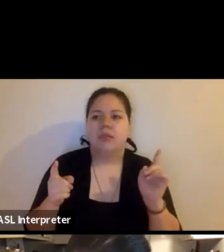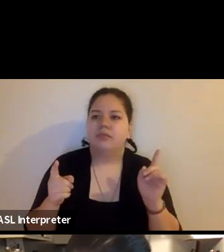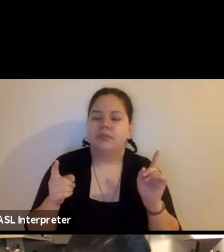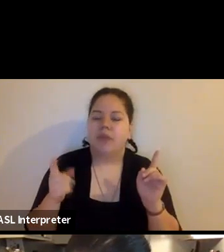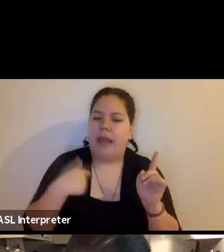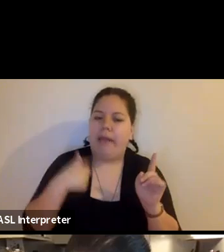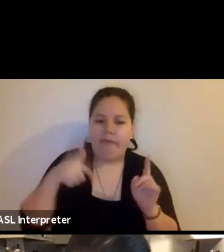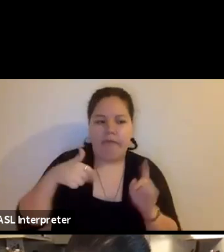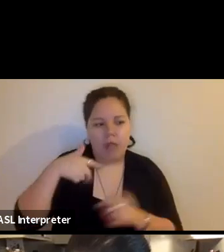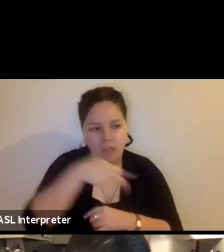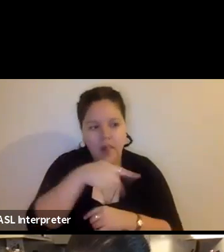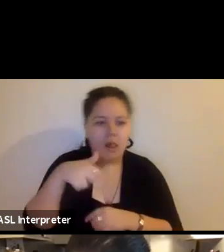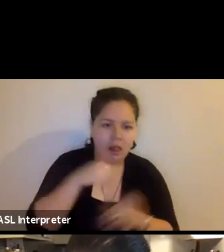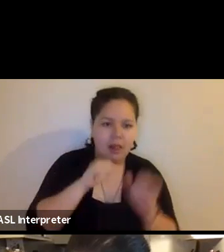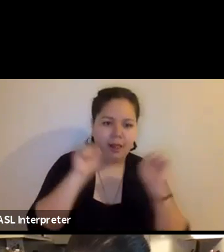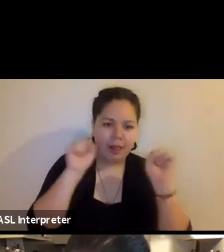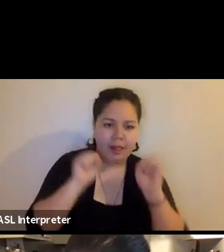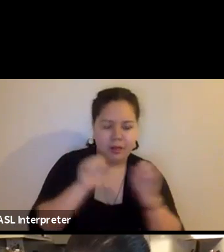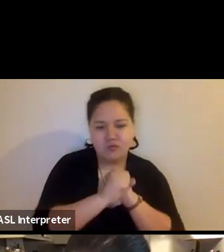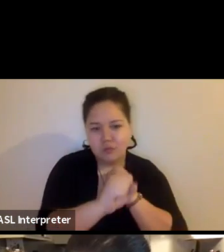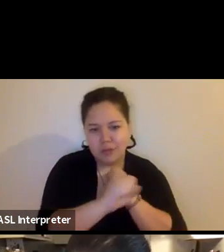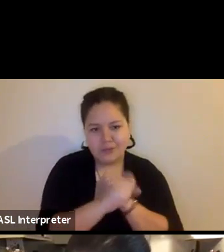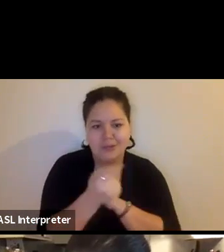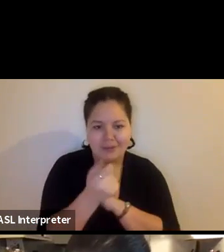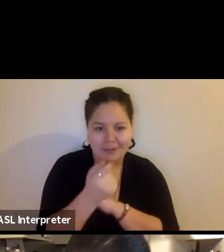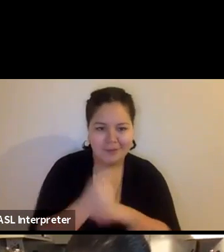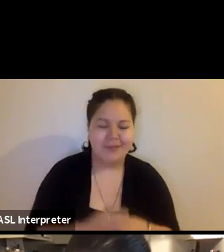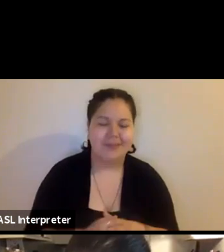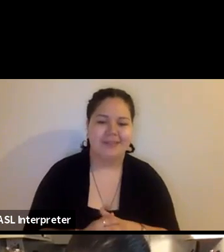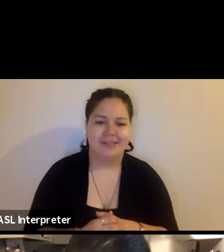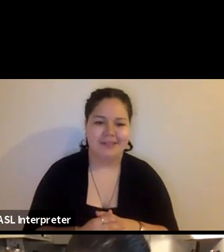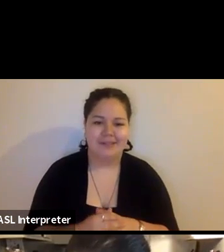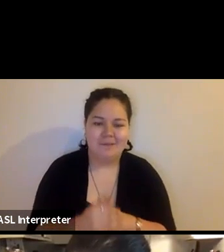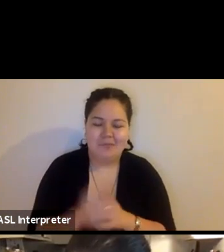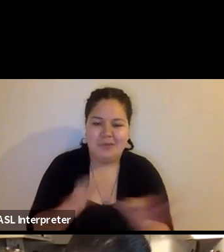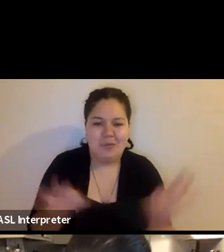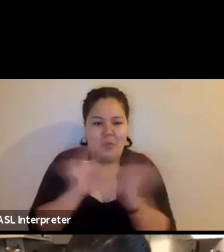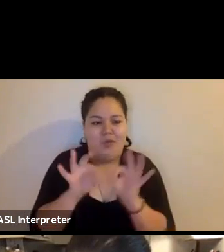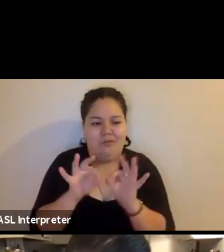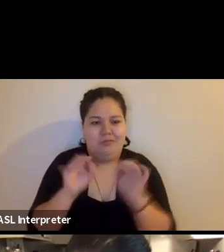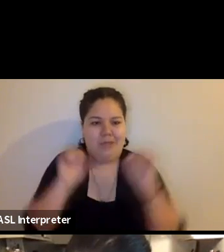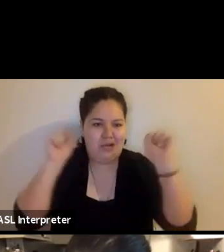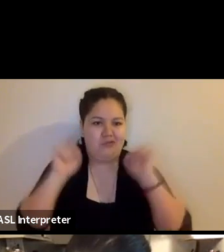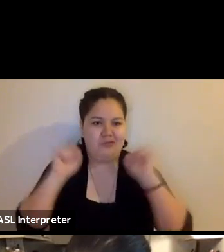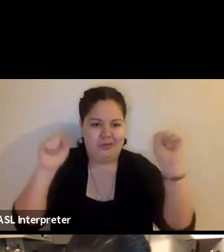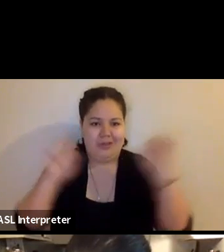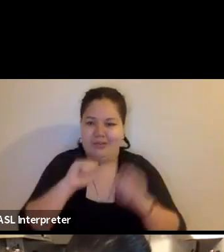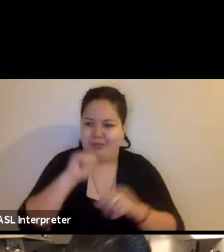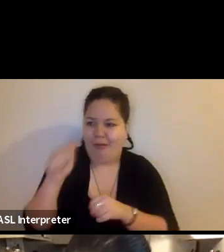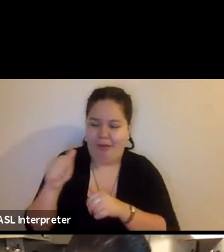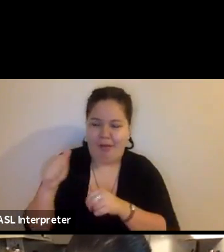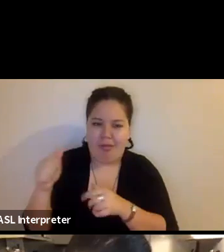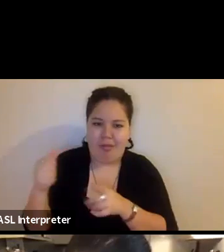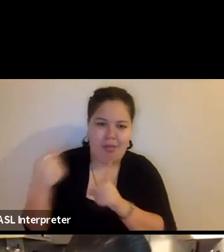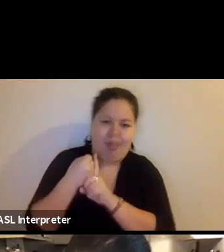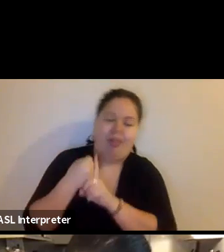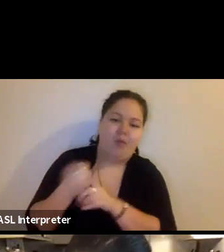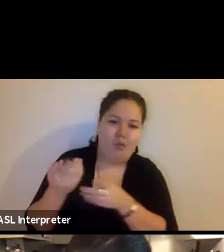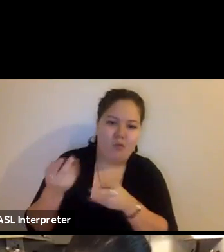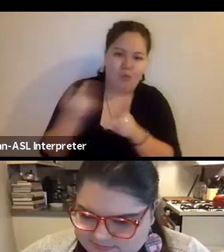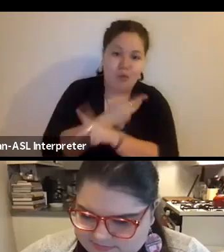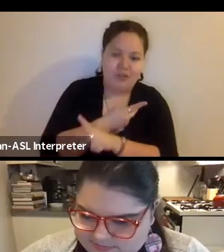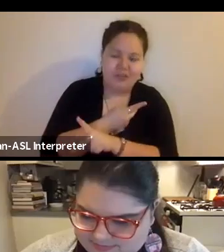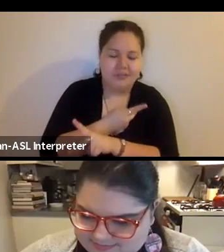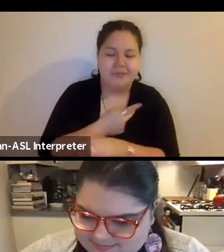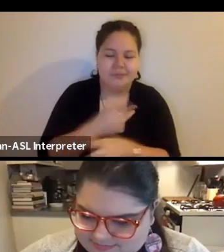it old and not fresh, which for fresh is painful, I will have to get up